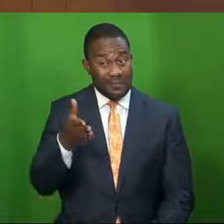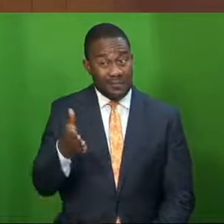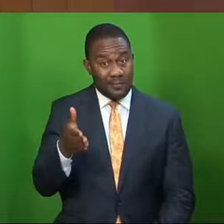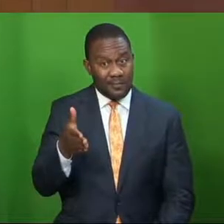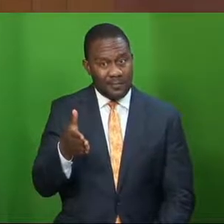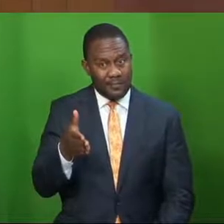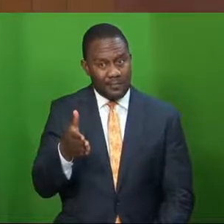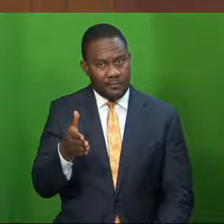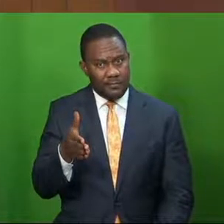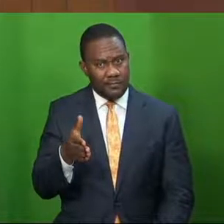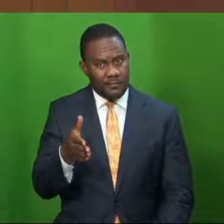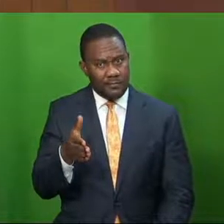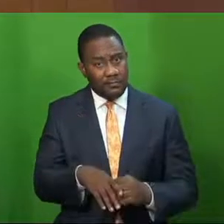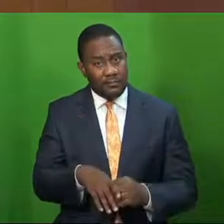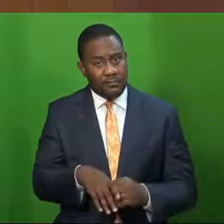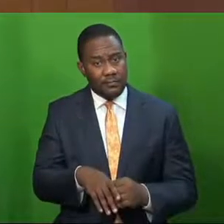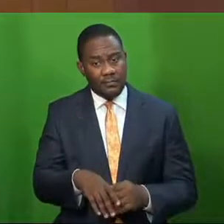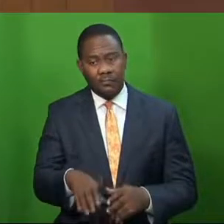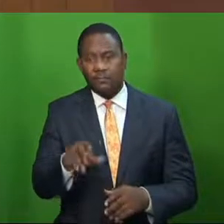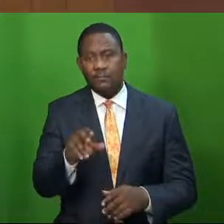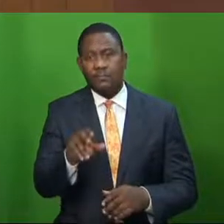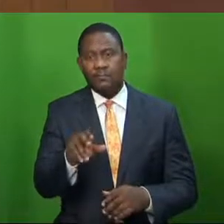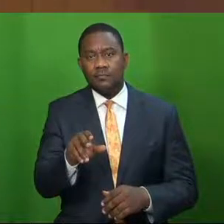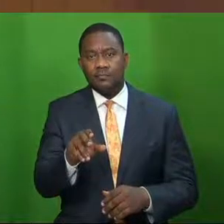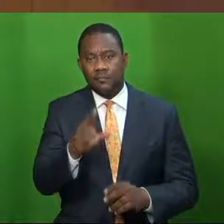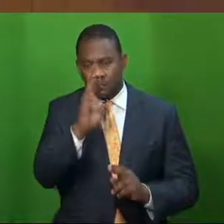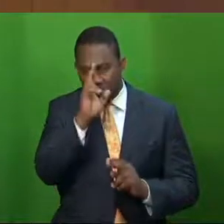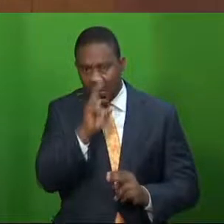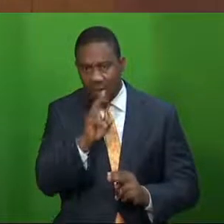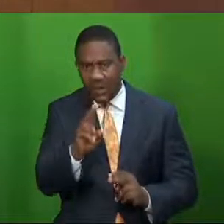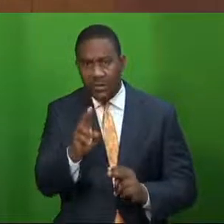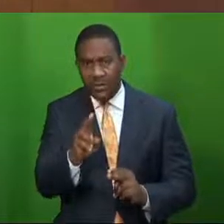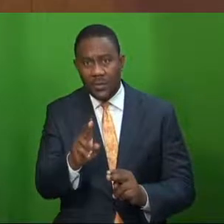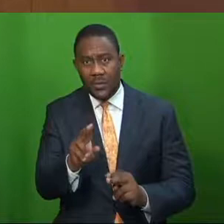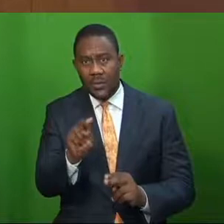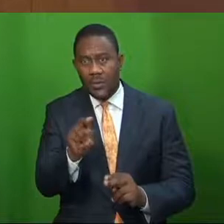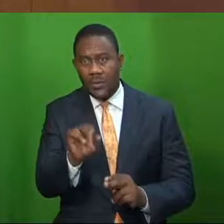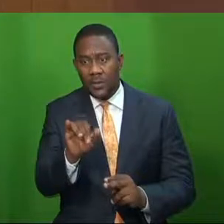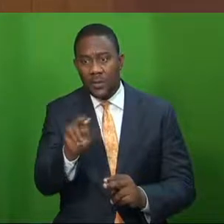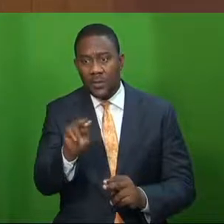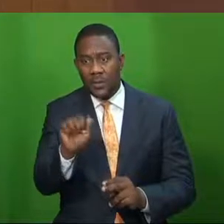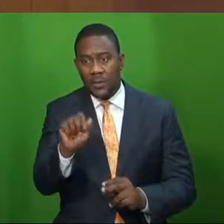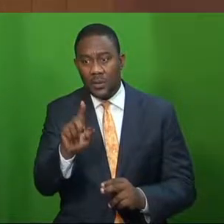Zinato has been titled wrong. I think she's Mrs. instead of Mr.